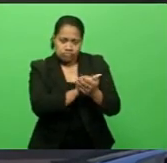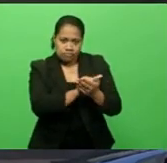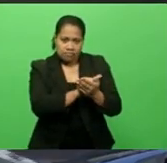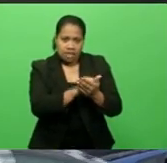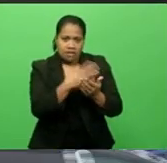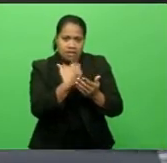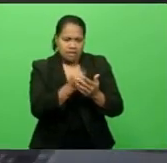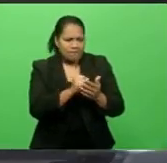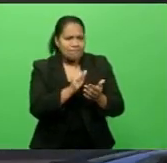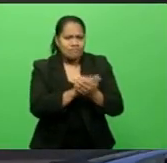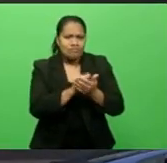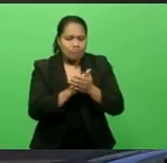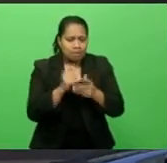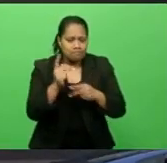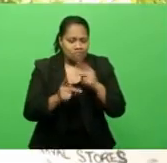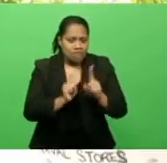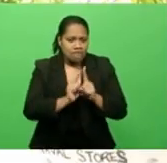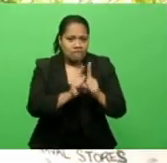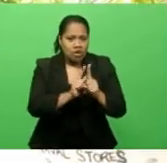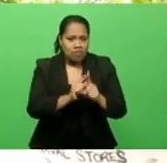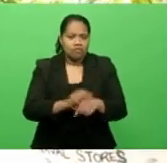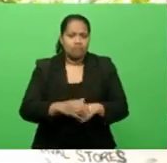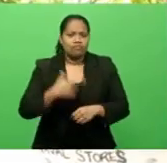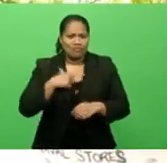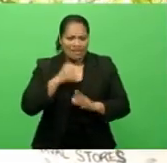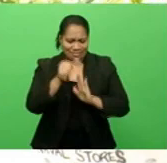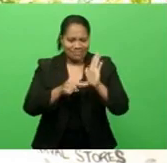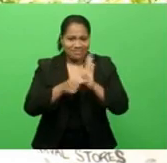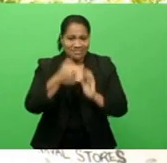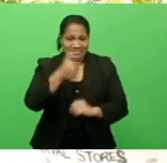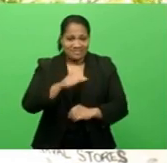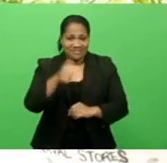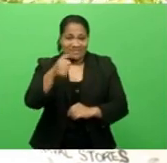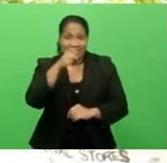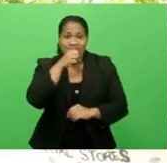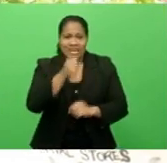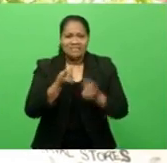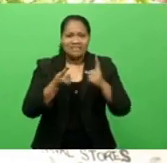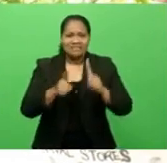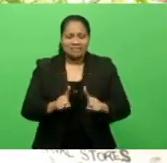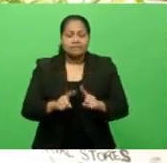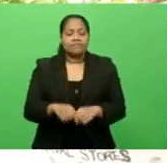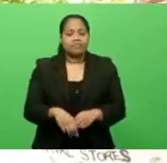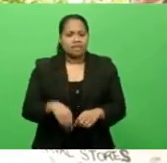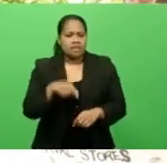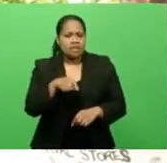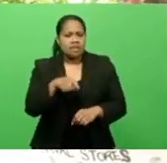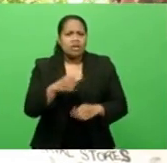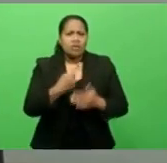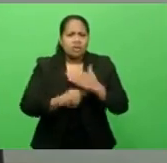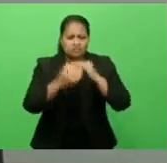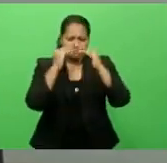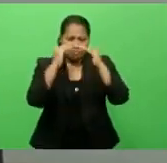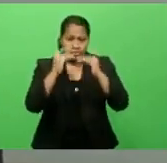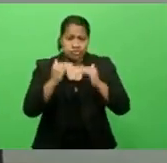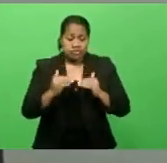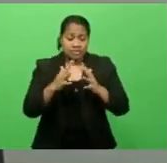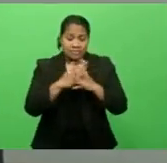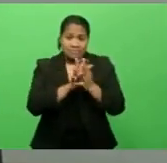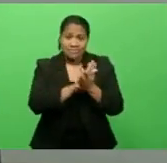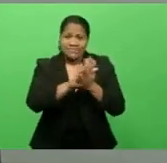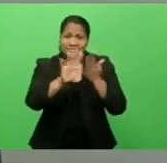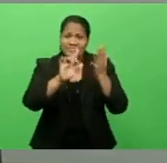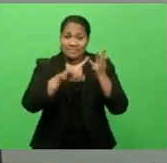the 66-year-old man. Those guidelines that WHO has, together with the fact that our staff have